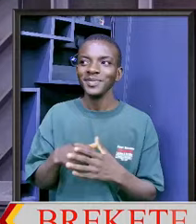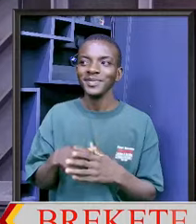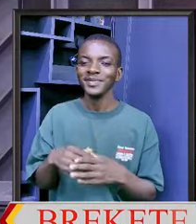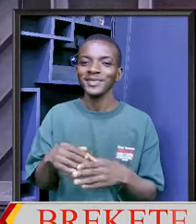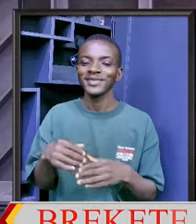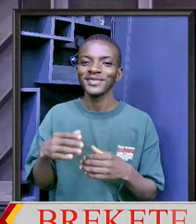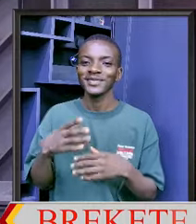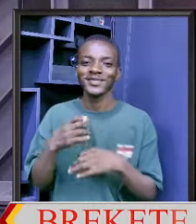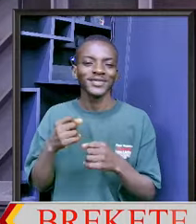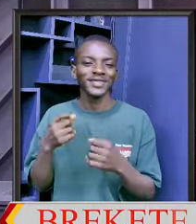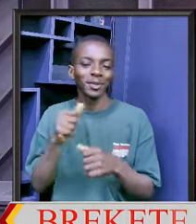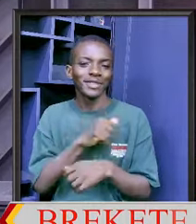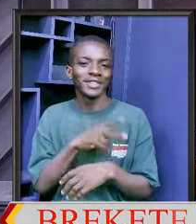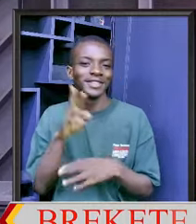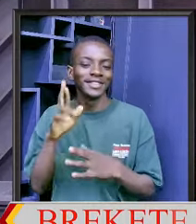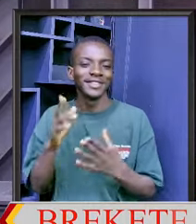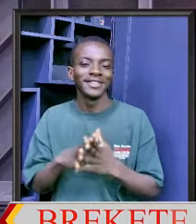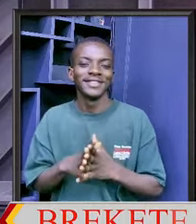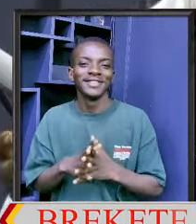Let's appreciate her.